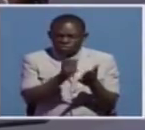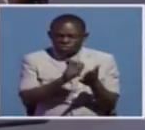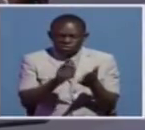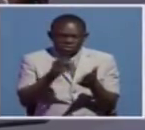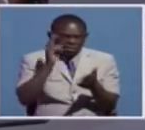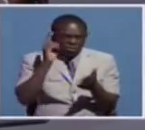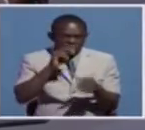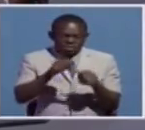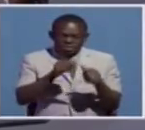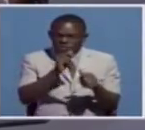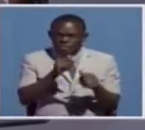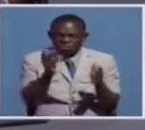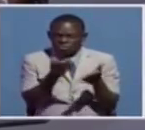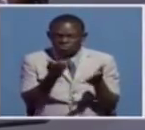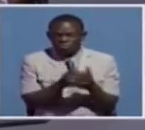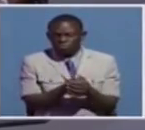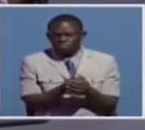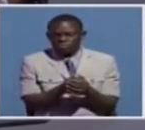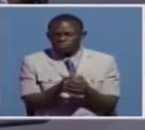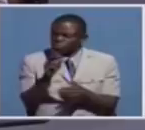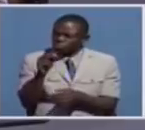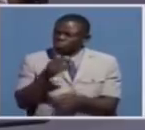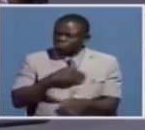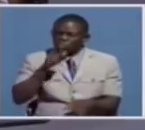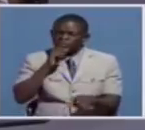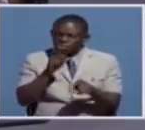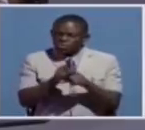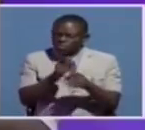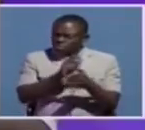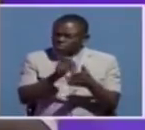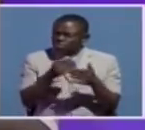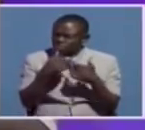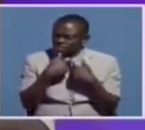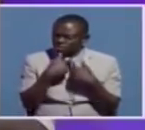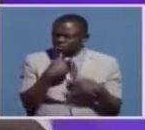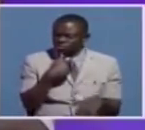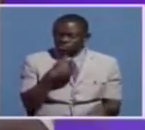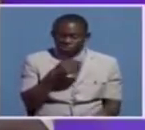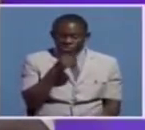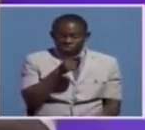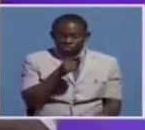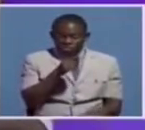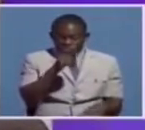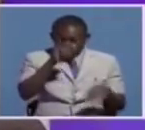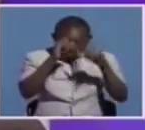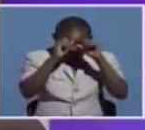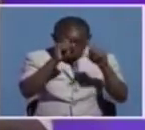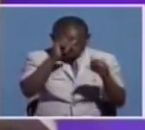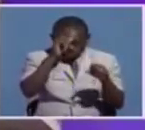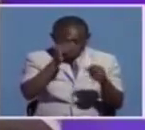design? No. I think my sister is writing. She's replying. There's a book that she wrote to us and to the nation called "Letter to My